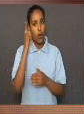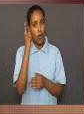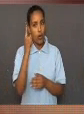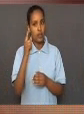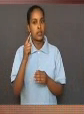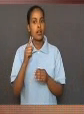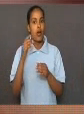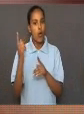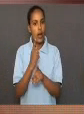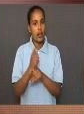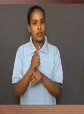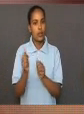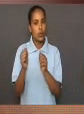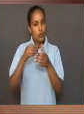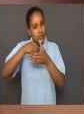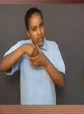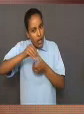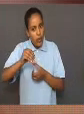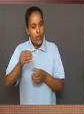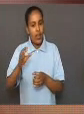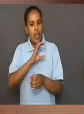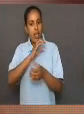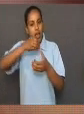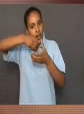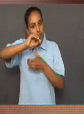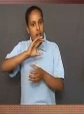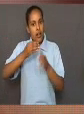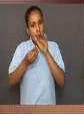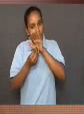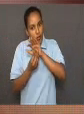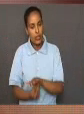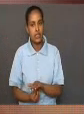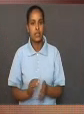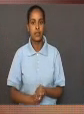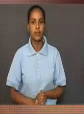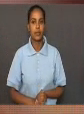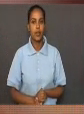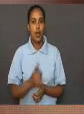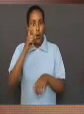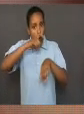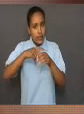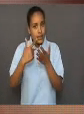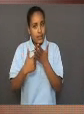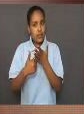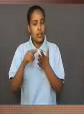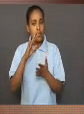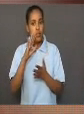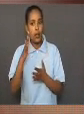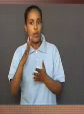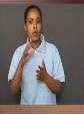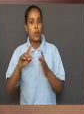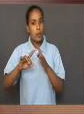that occurs without external influence. Once this type of